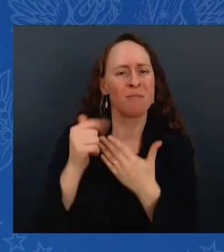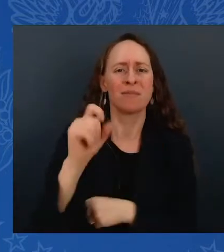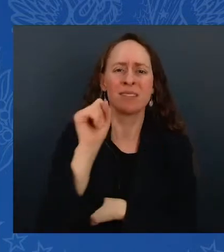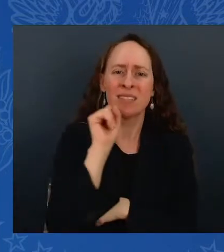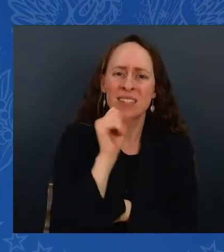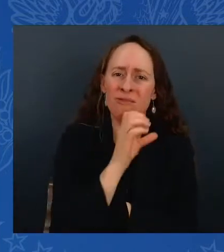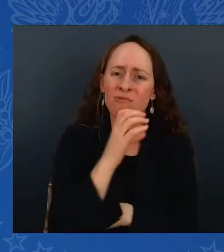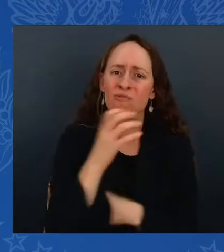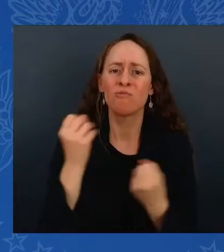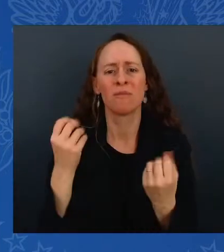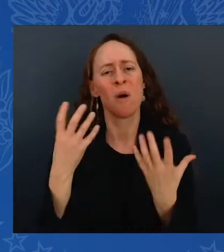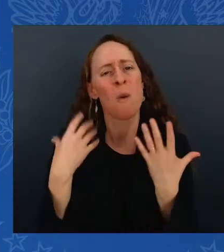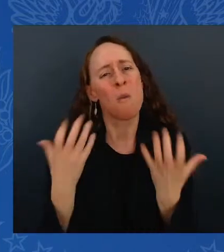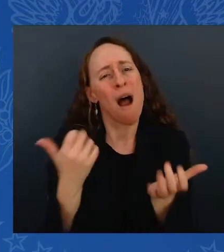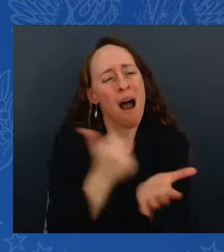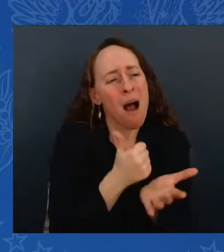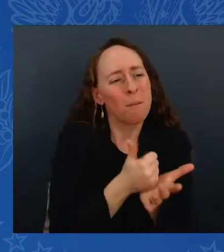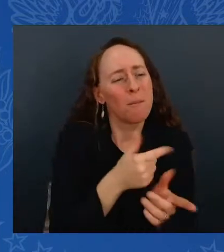this.